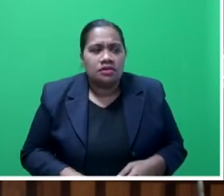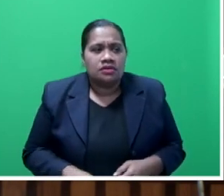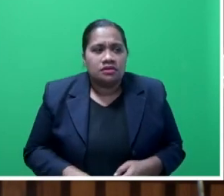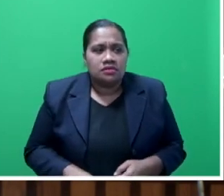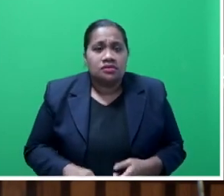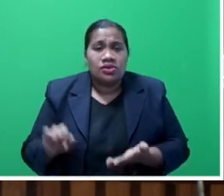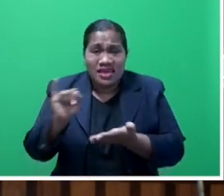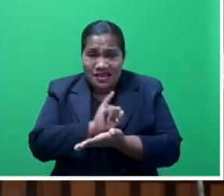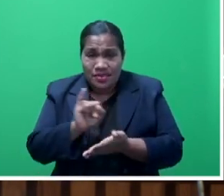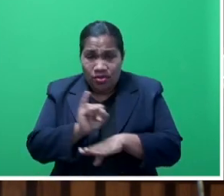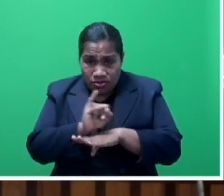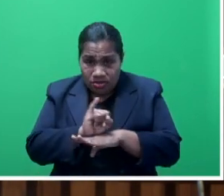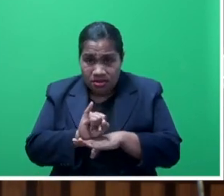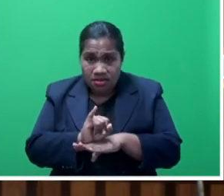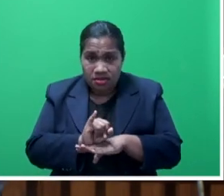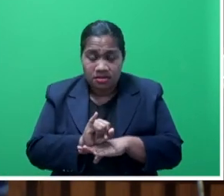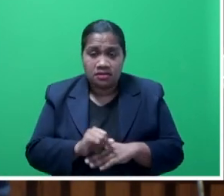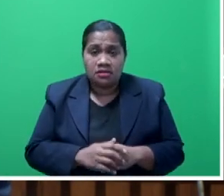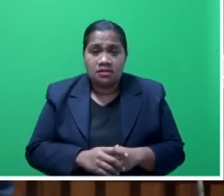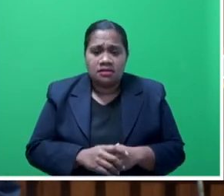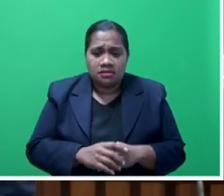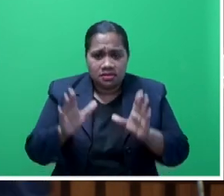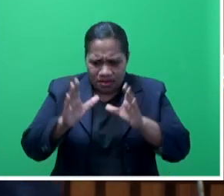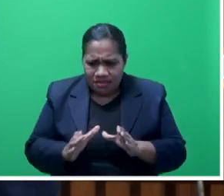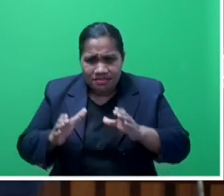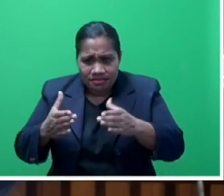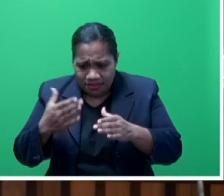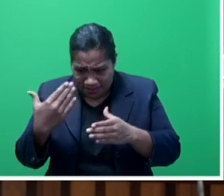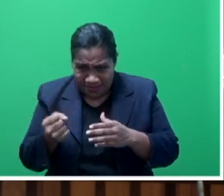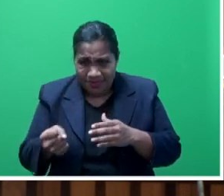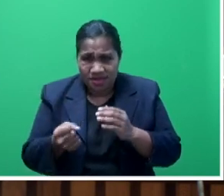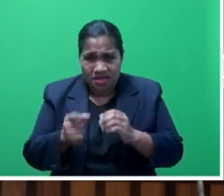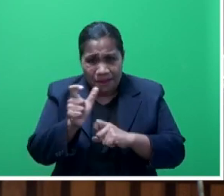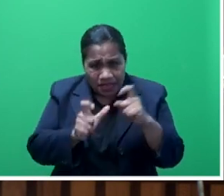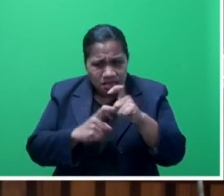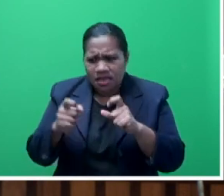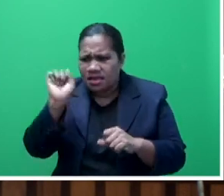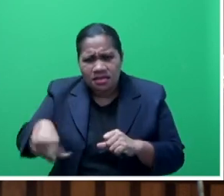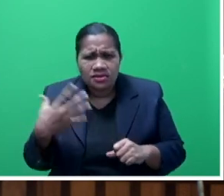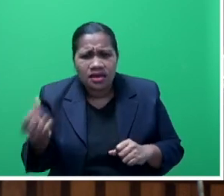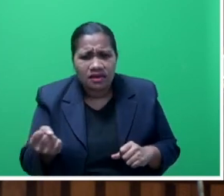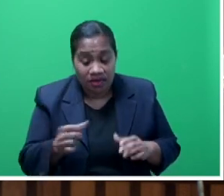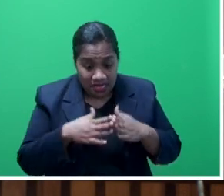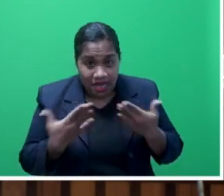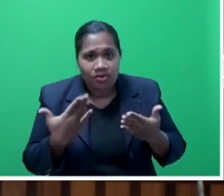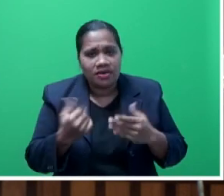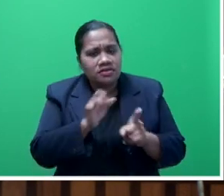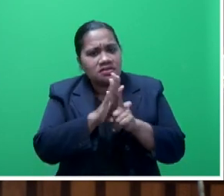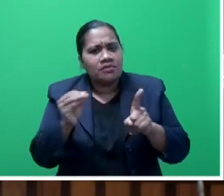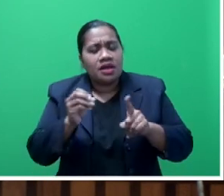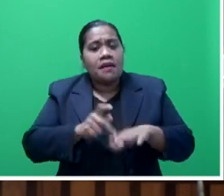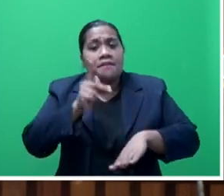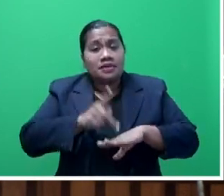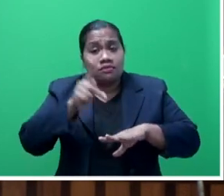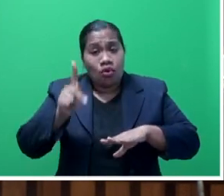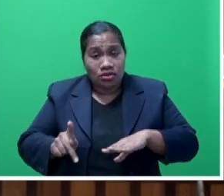the capacity. Of course it's already invested in the technology. We now have, for example, the passport systems in Fiji is far more advanced.